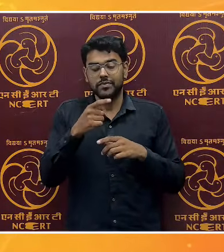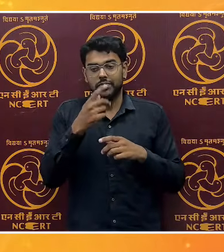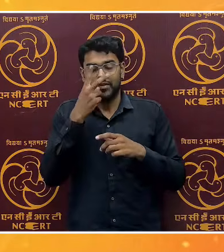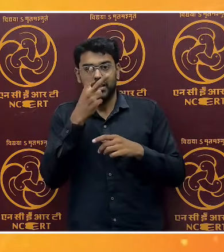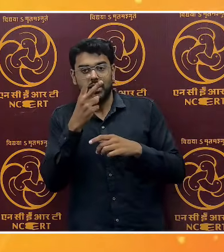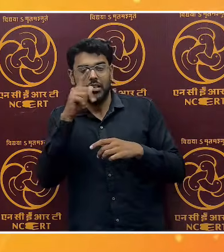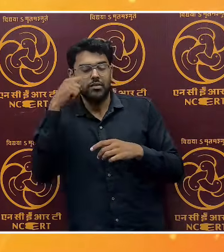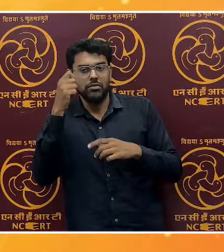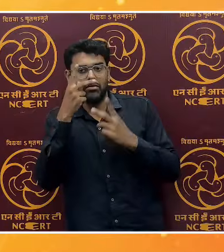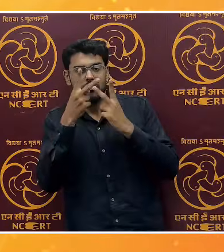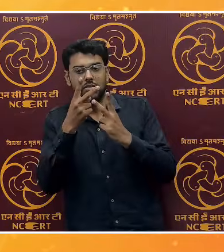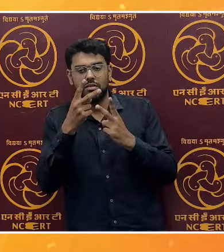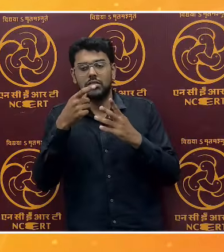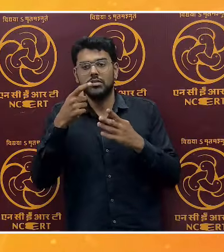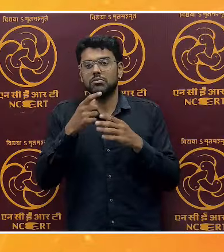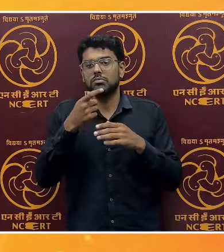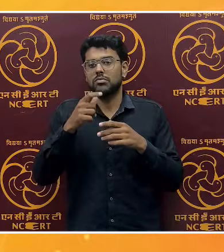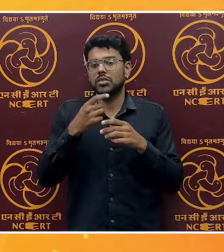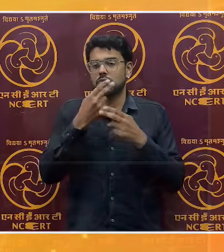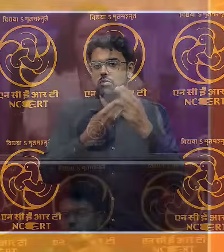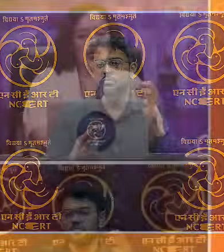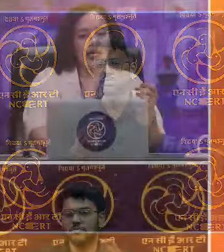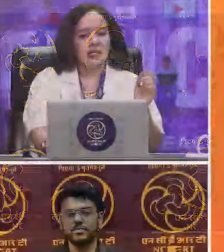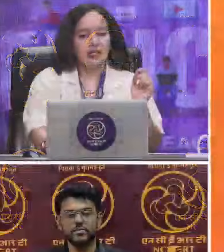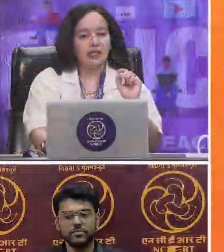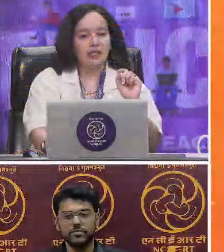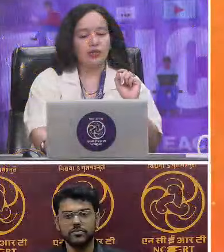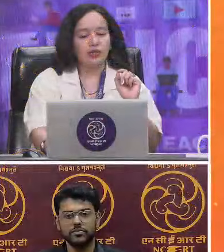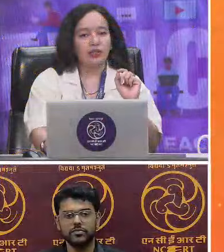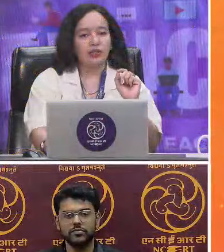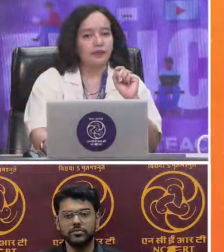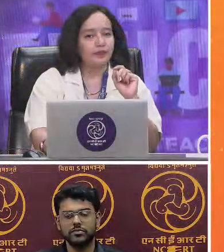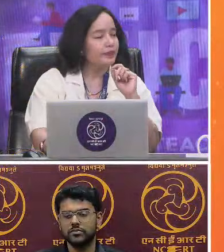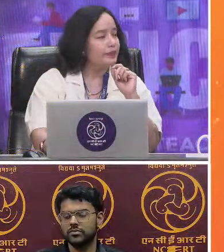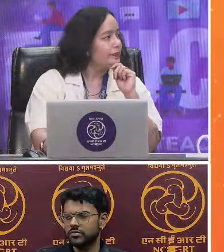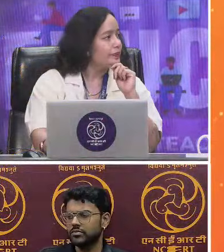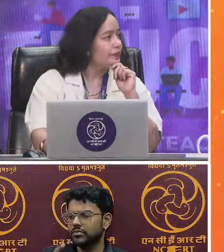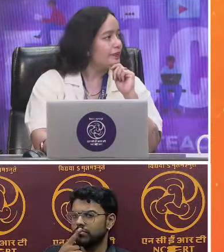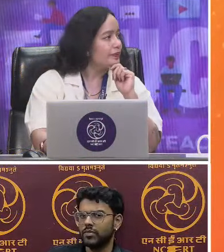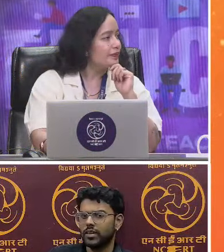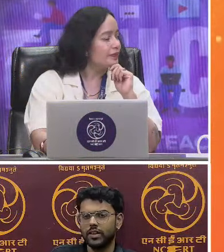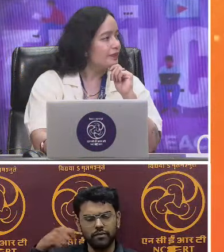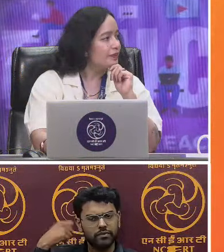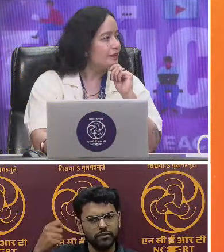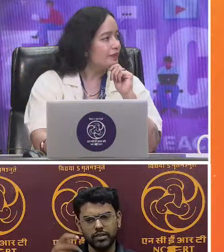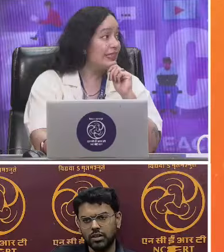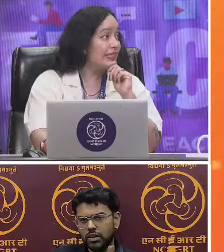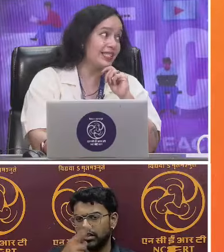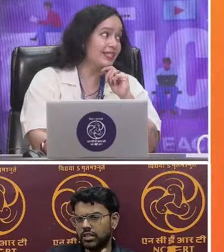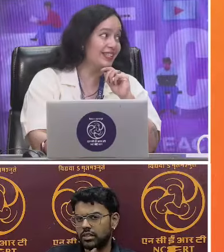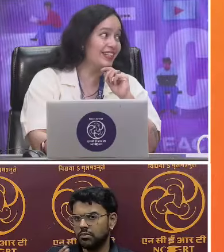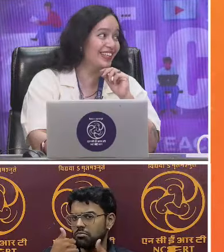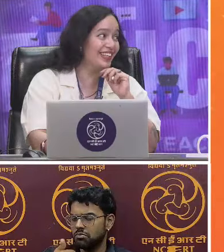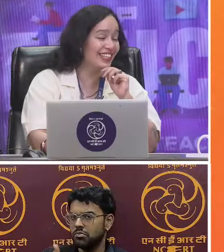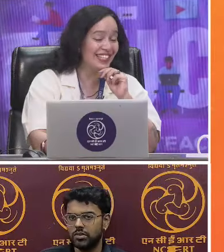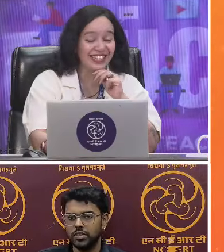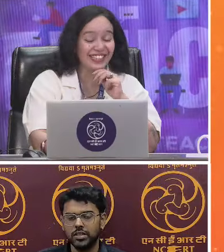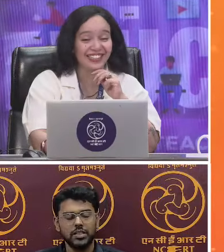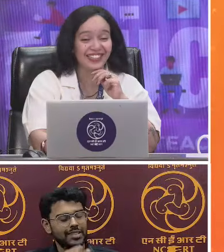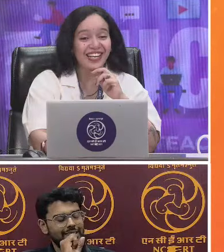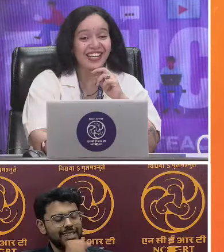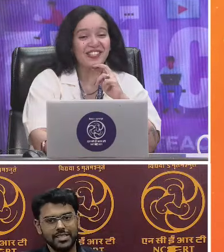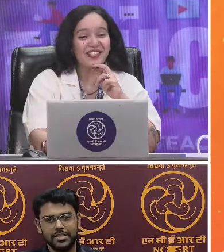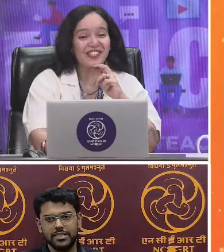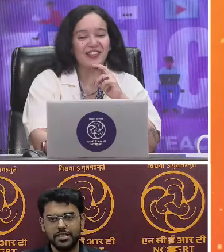video is able to to make the story. So And they say ma'am that video gets ready at the editing table only. yes, it is